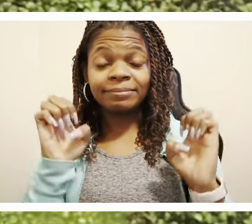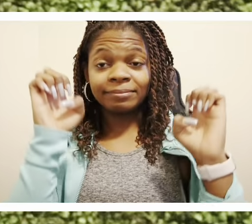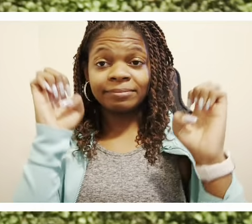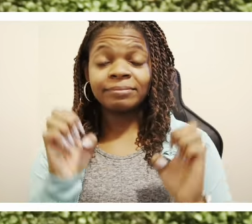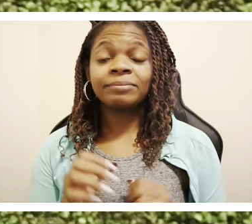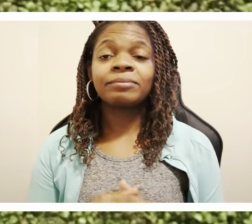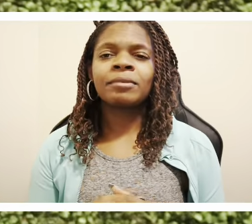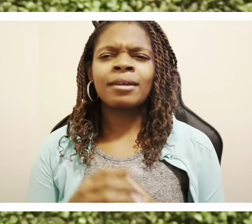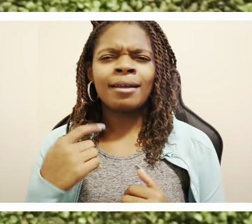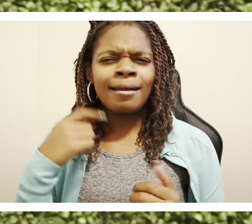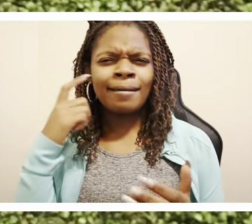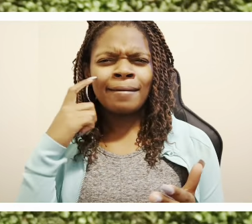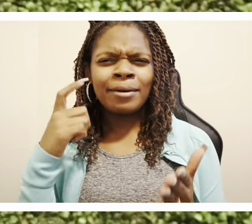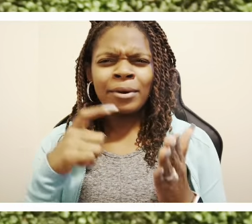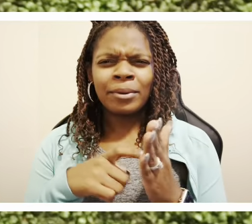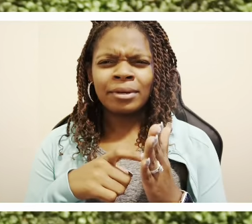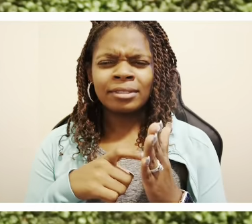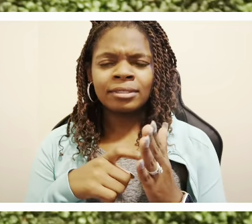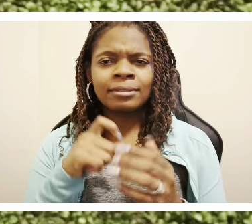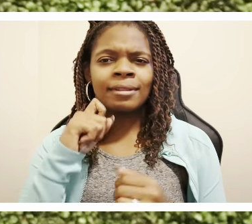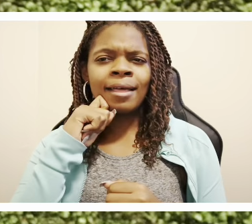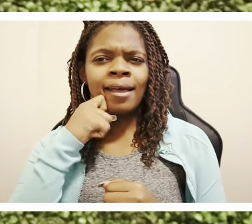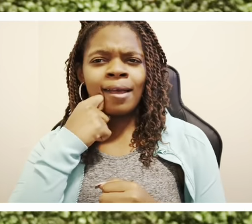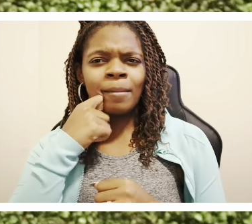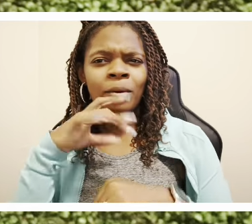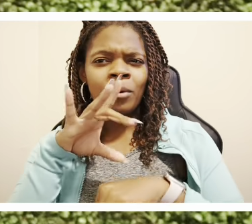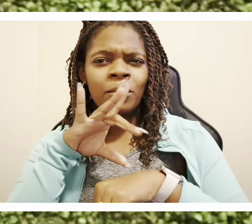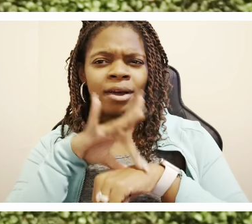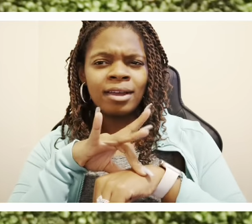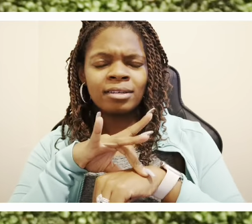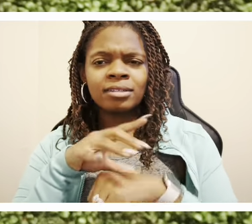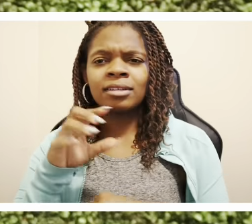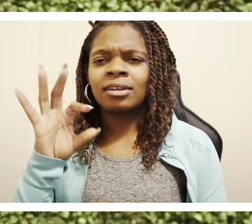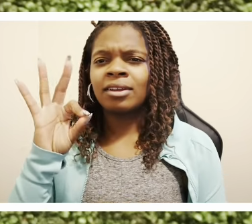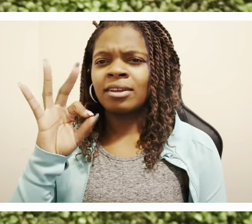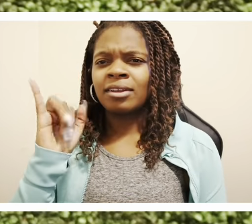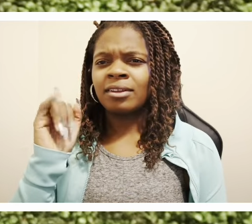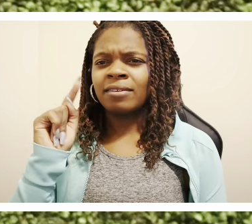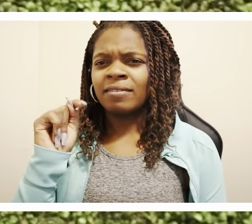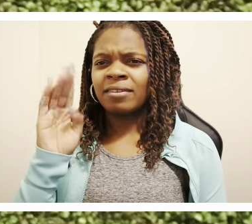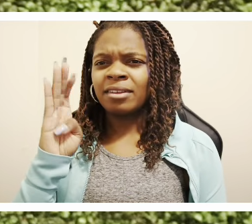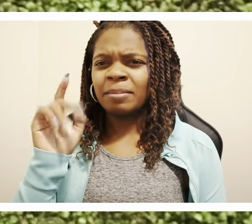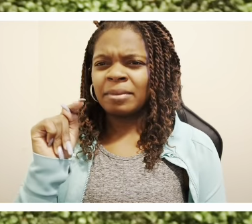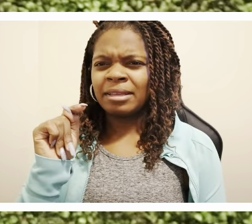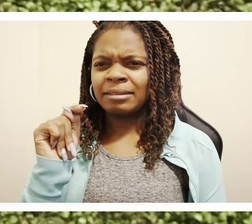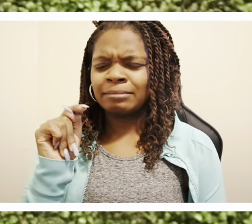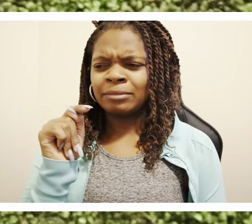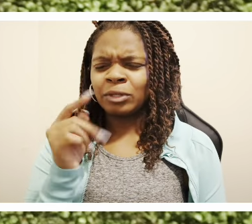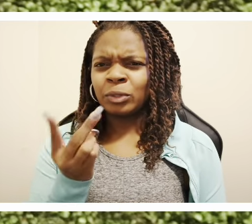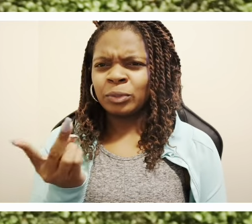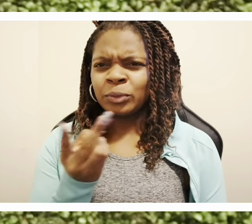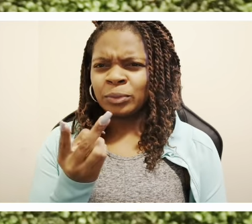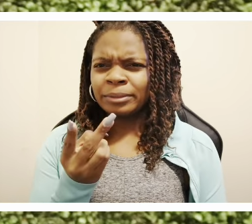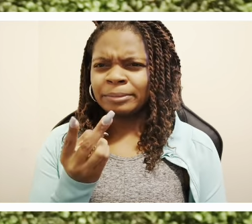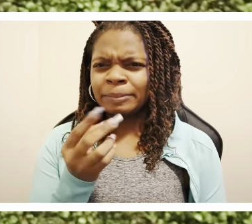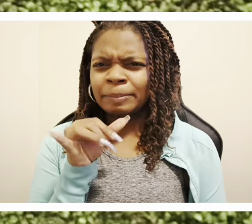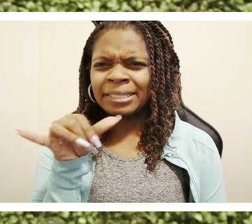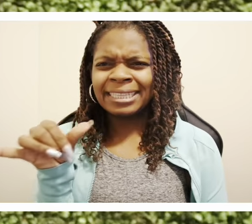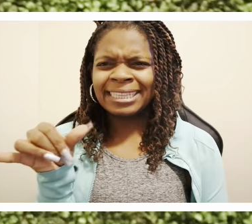is the Apple Watch and the Fitbit didn't always